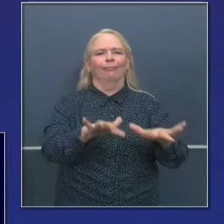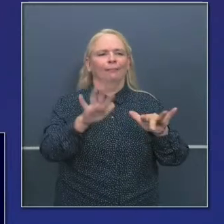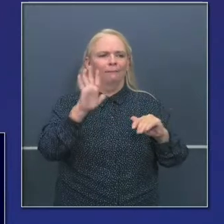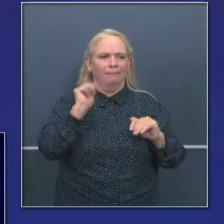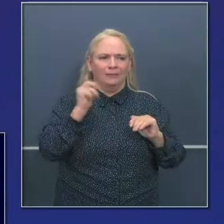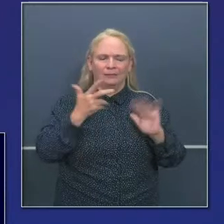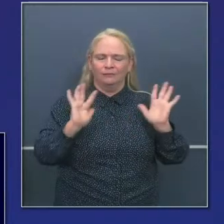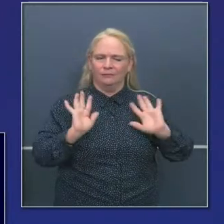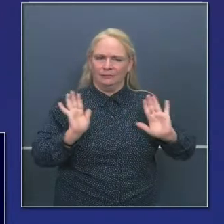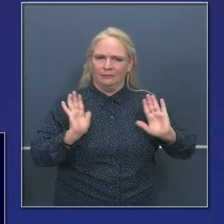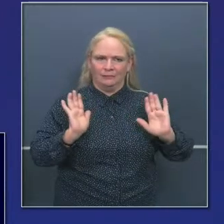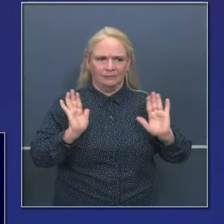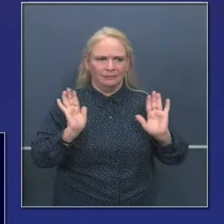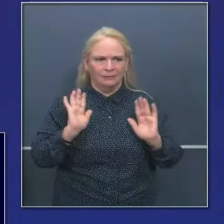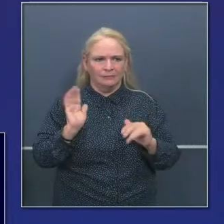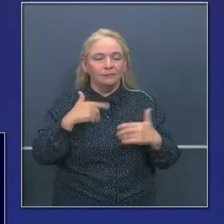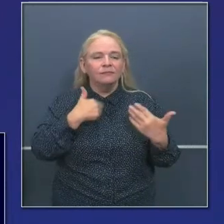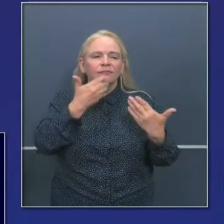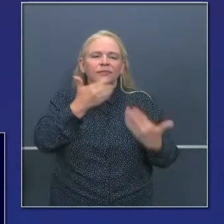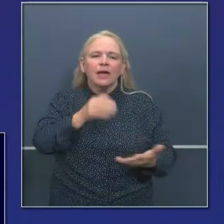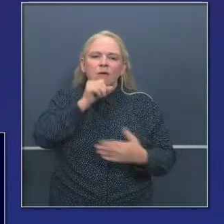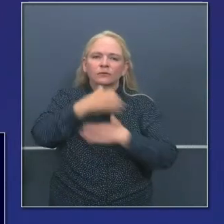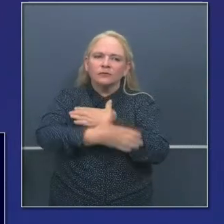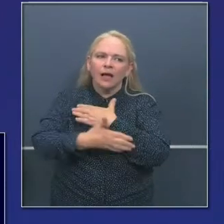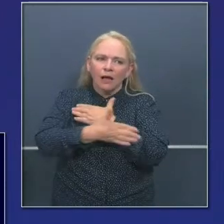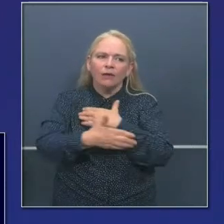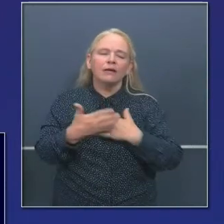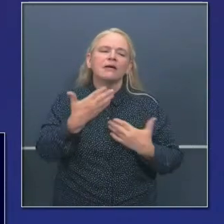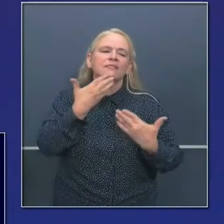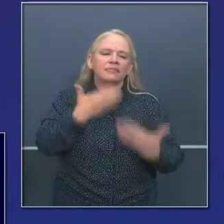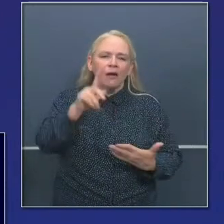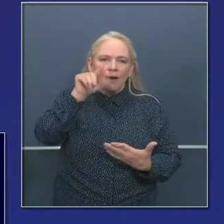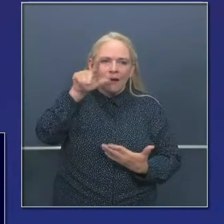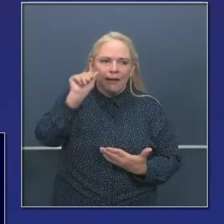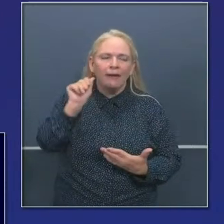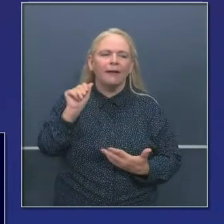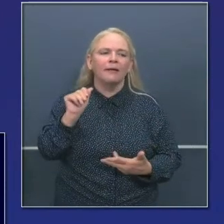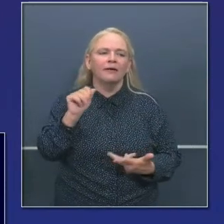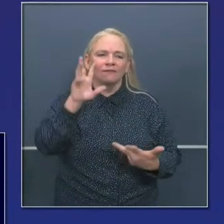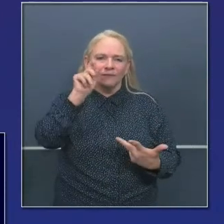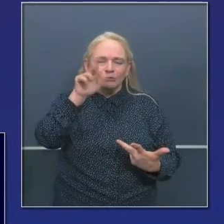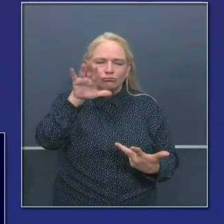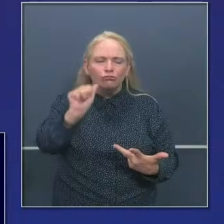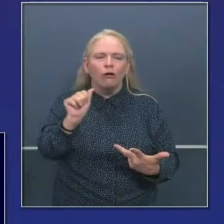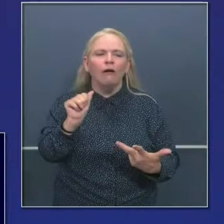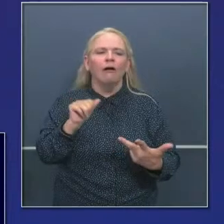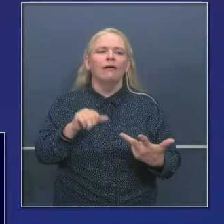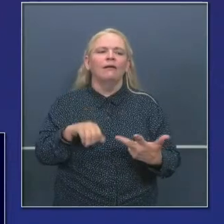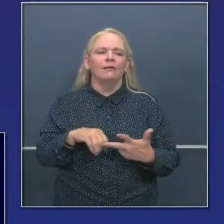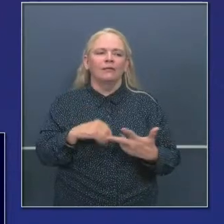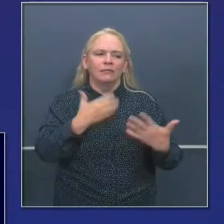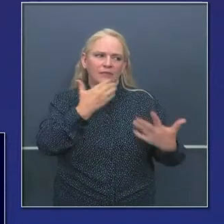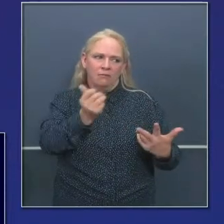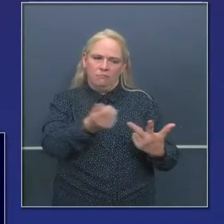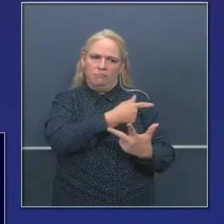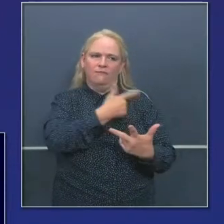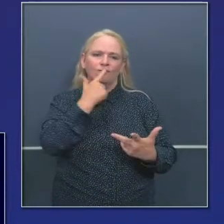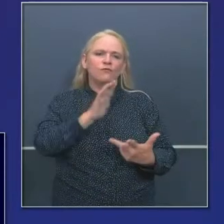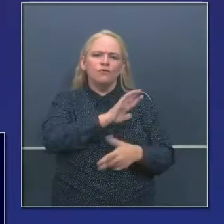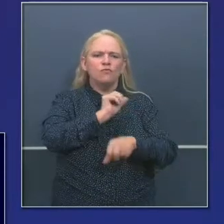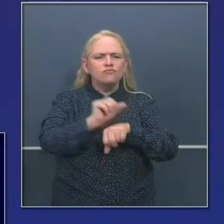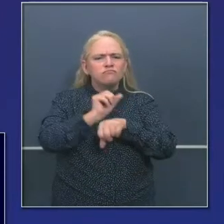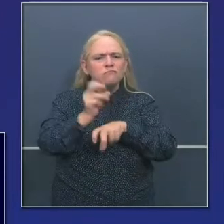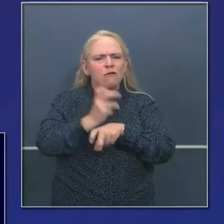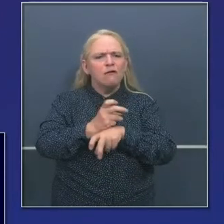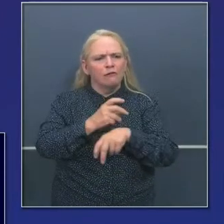thank, again, the leadership in LA and Ventura County that really led with that local framework, looking again specifically into